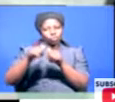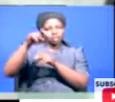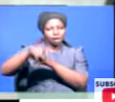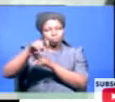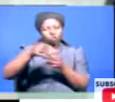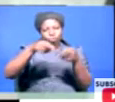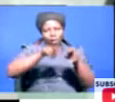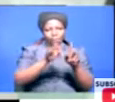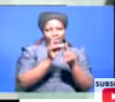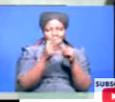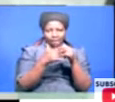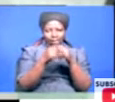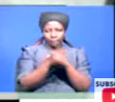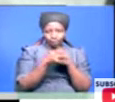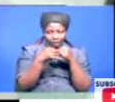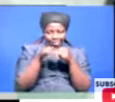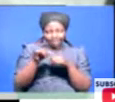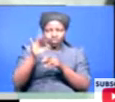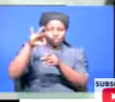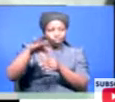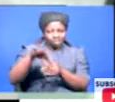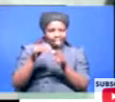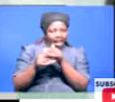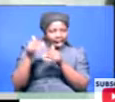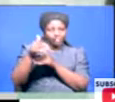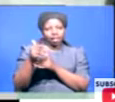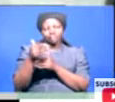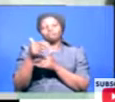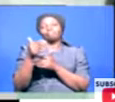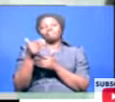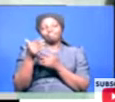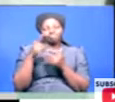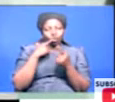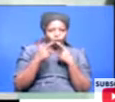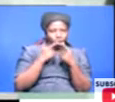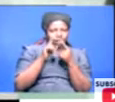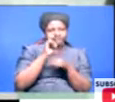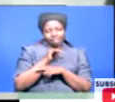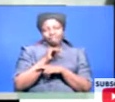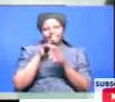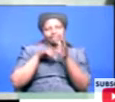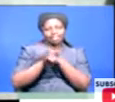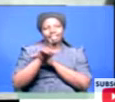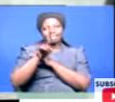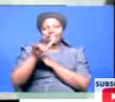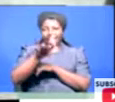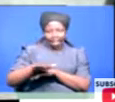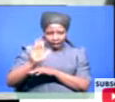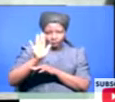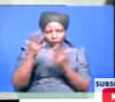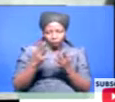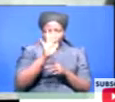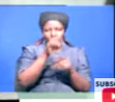was speaking after casting his vote at Mbitini Ward, that's in Kitui Rural Constituency, where his opponent, Charles Nyamai, cast his